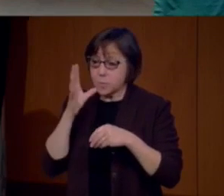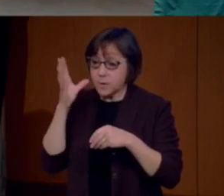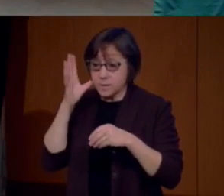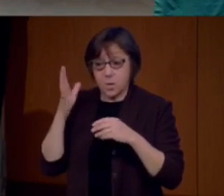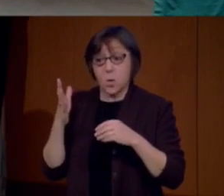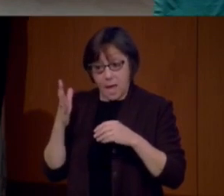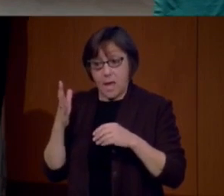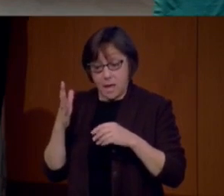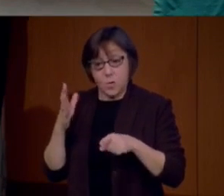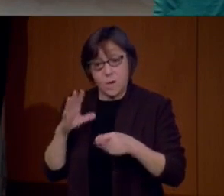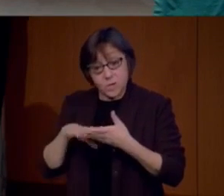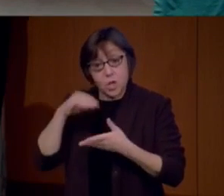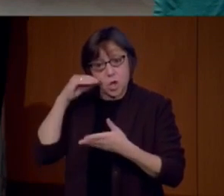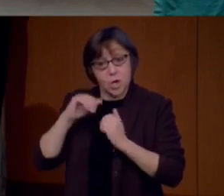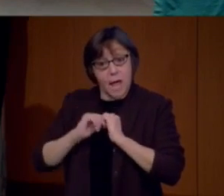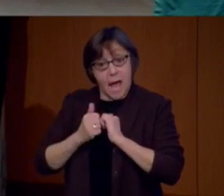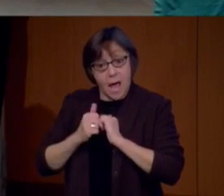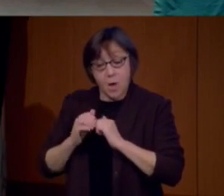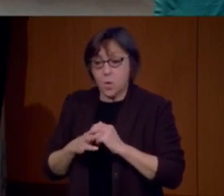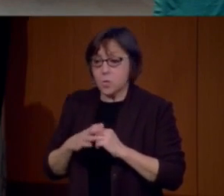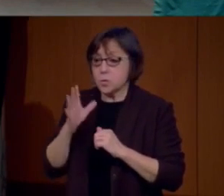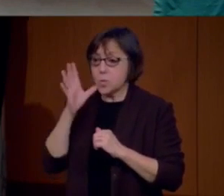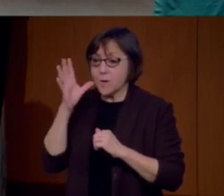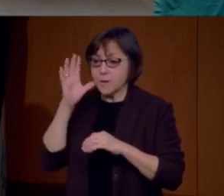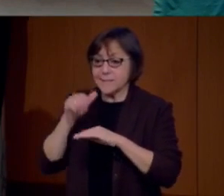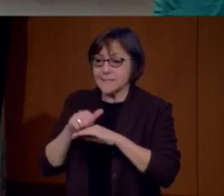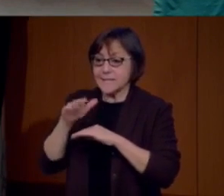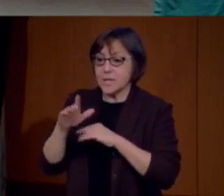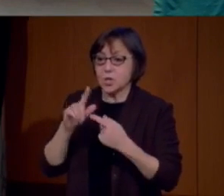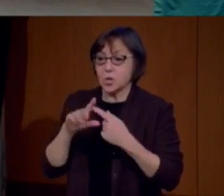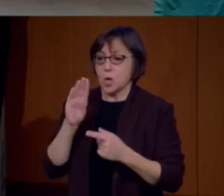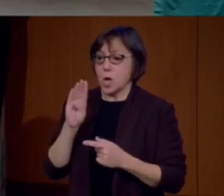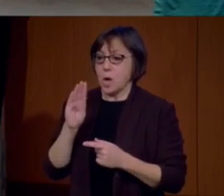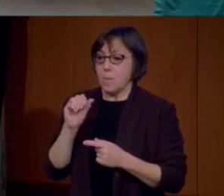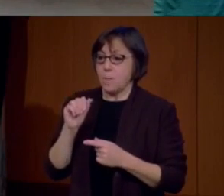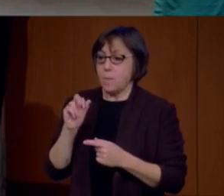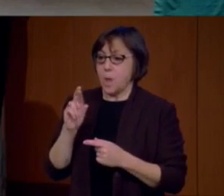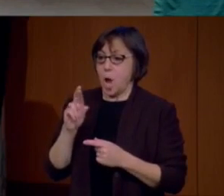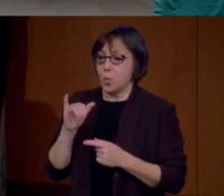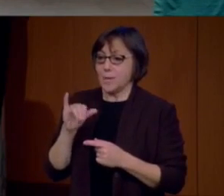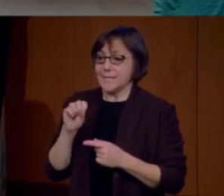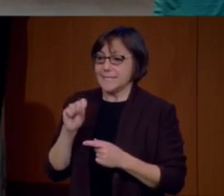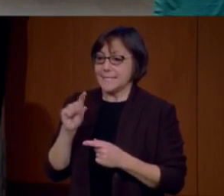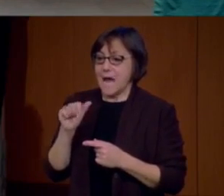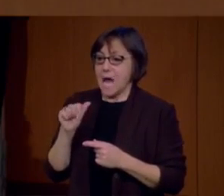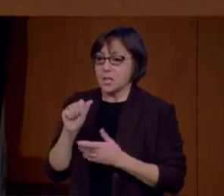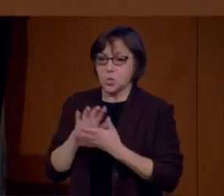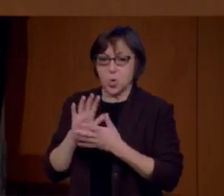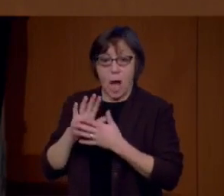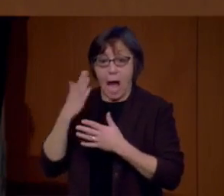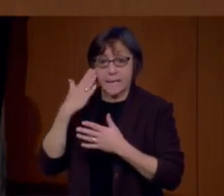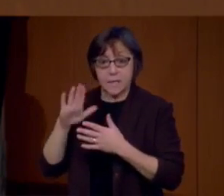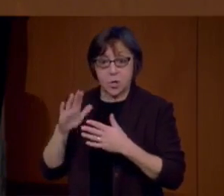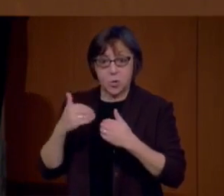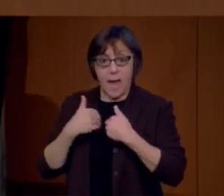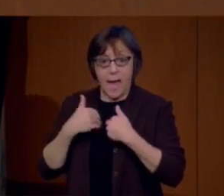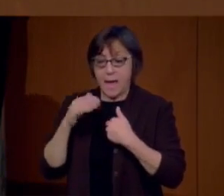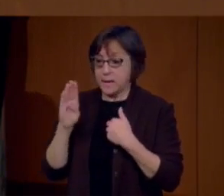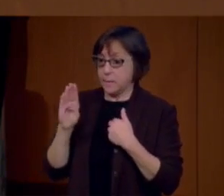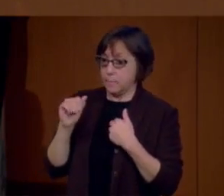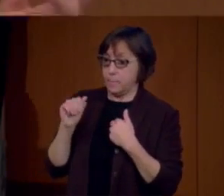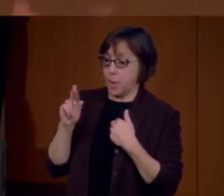got to learn how to do all that. So they sent her to barista school. I didn't know such things existed. Barista